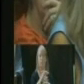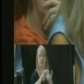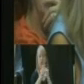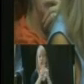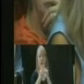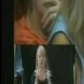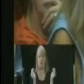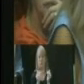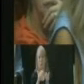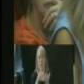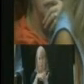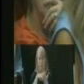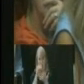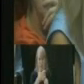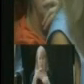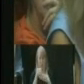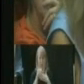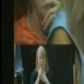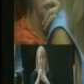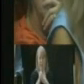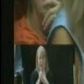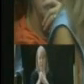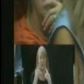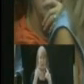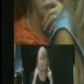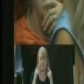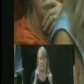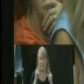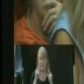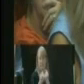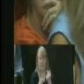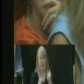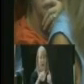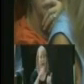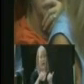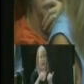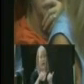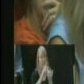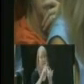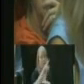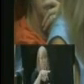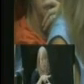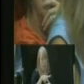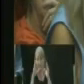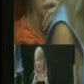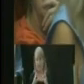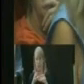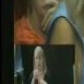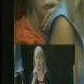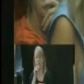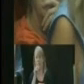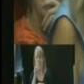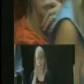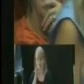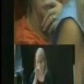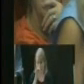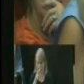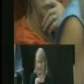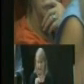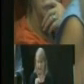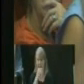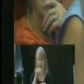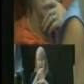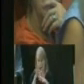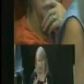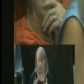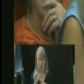a highly effective team of an assistant principal, a teacher, dean, and a counselor, working with a smaller number of